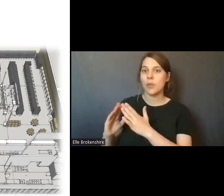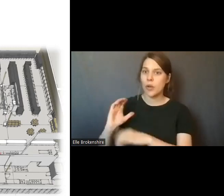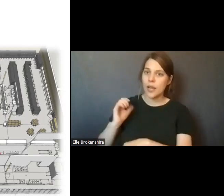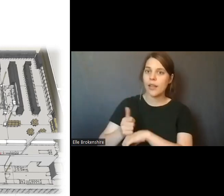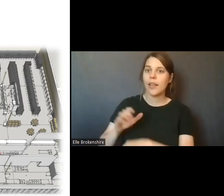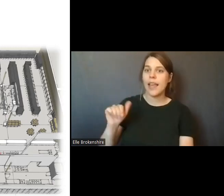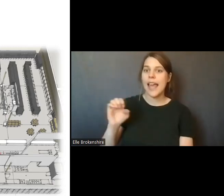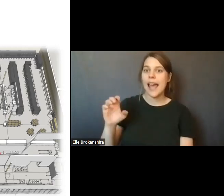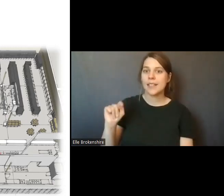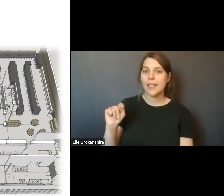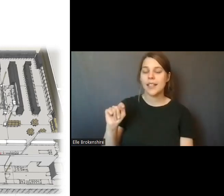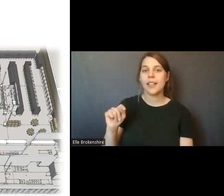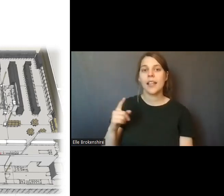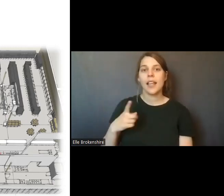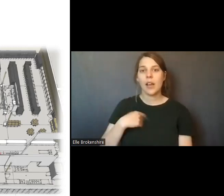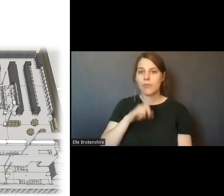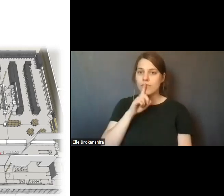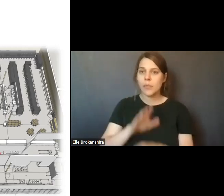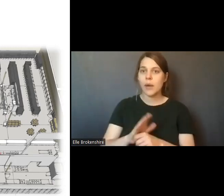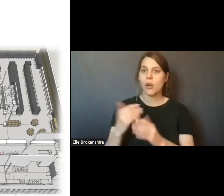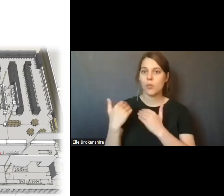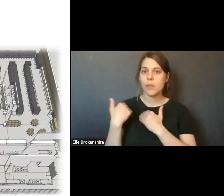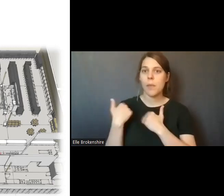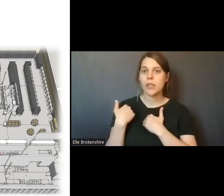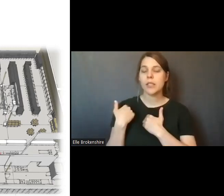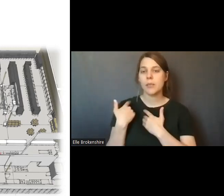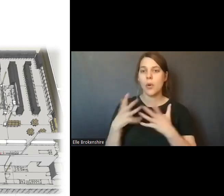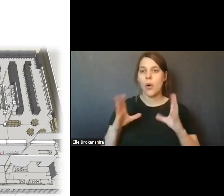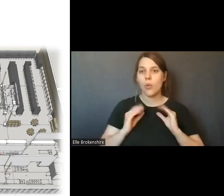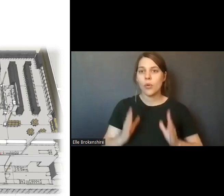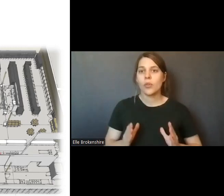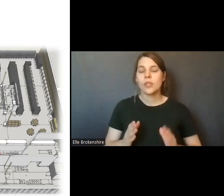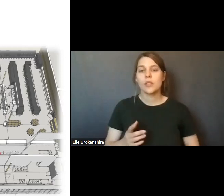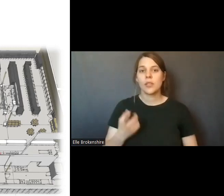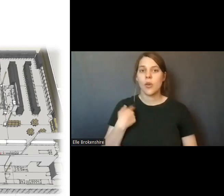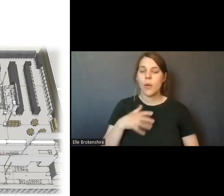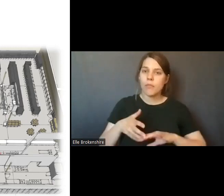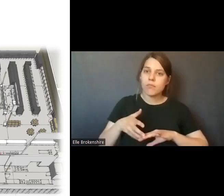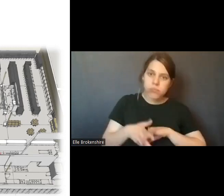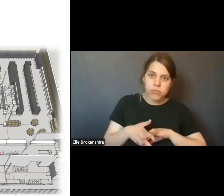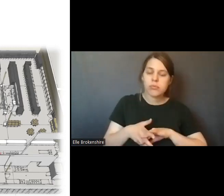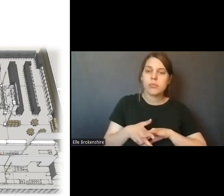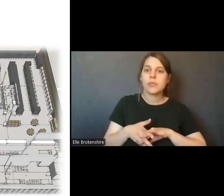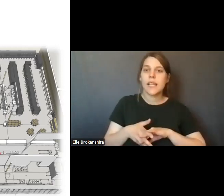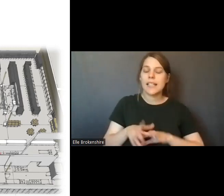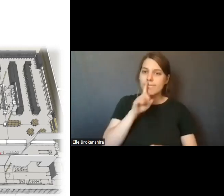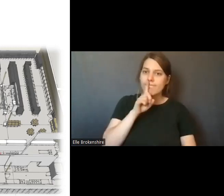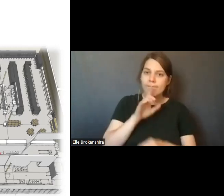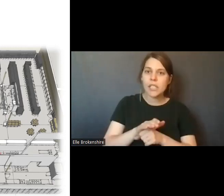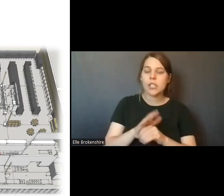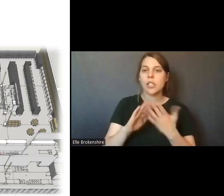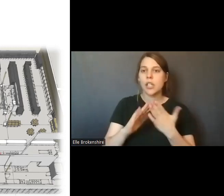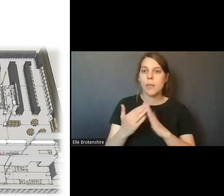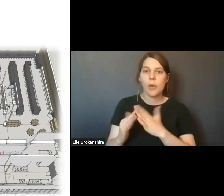we are committed to being responsible stewards of that asset. We are grounded in our unwavering dedication to the community, and